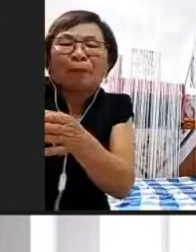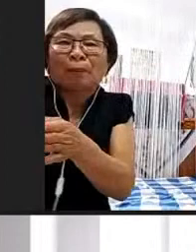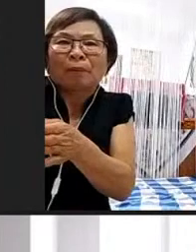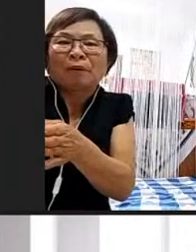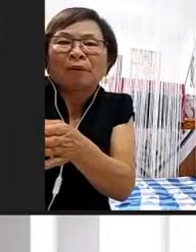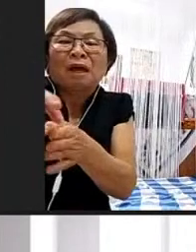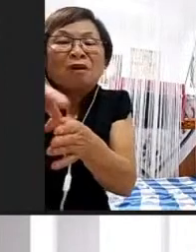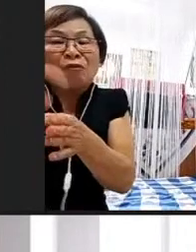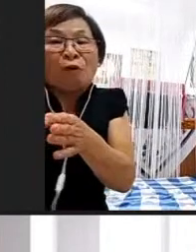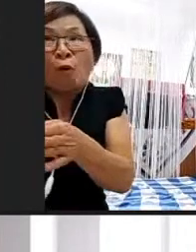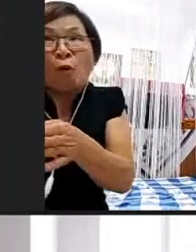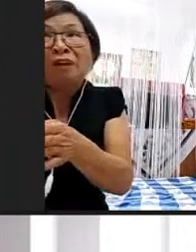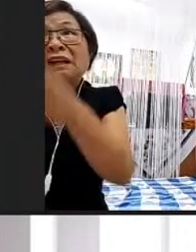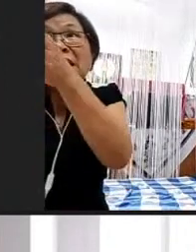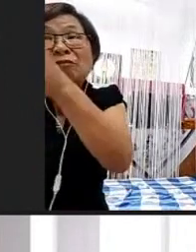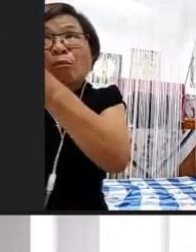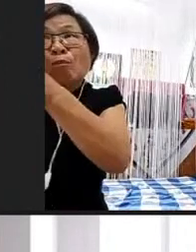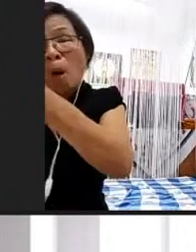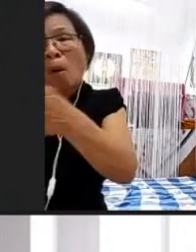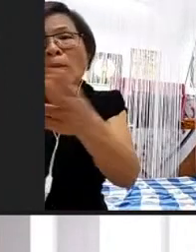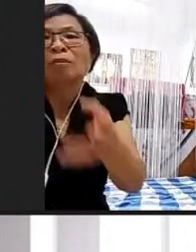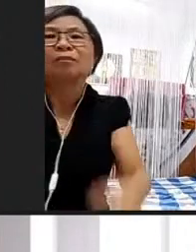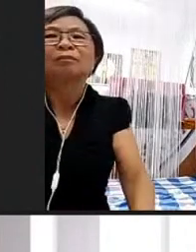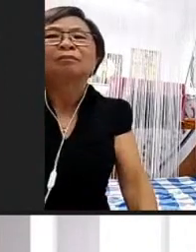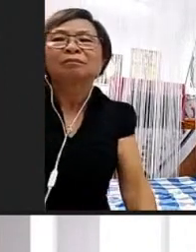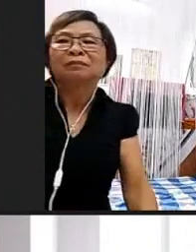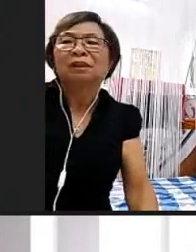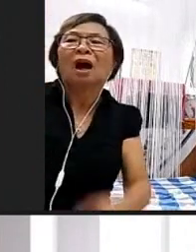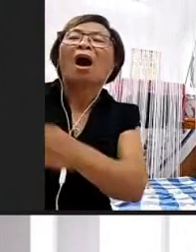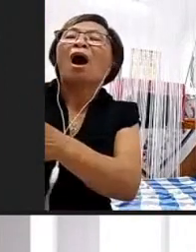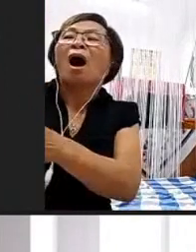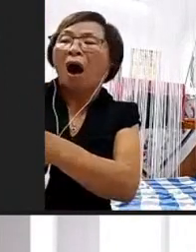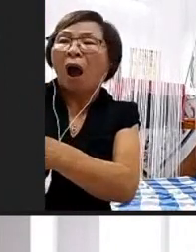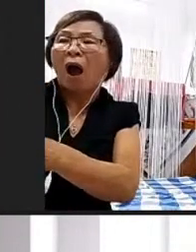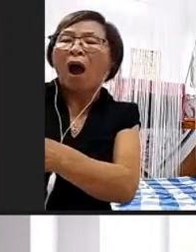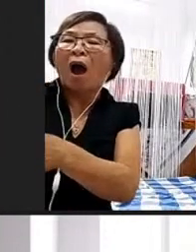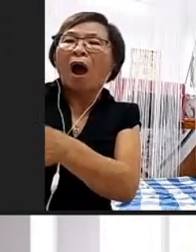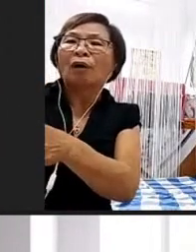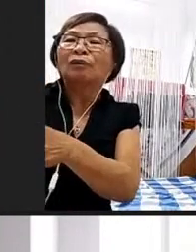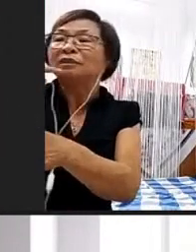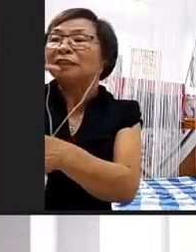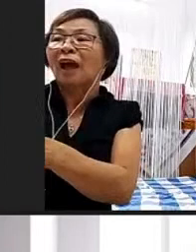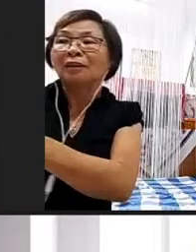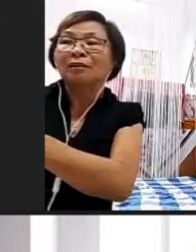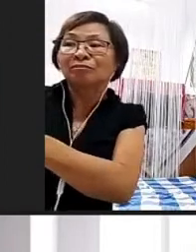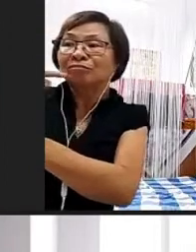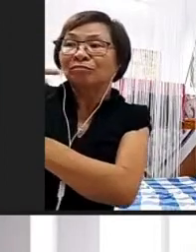hey, I will take care of you, and you please take care of me.